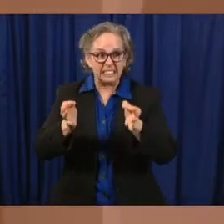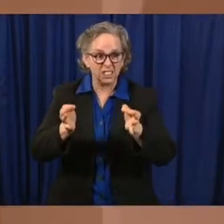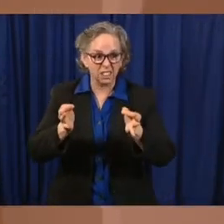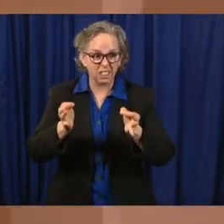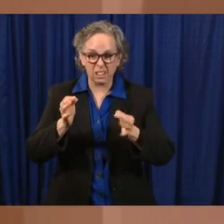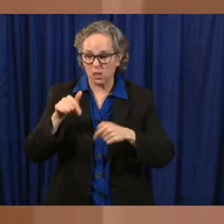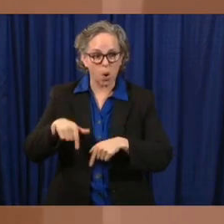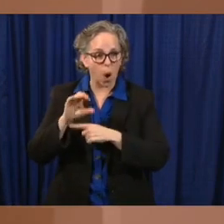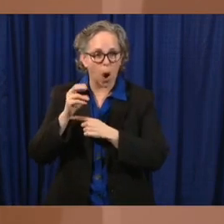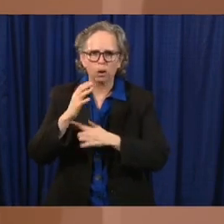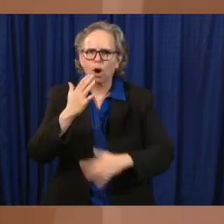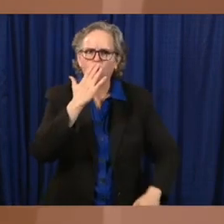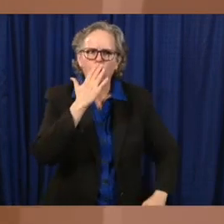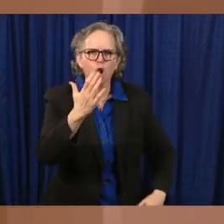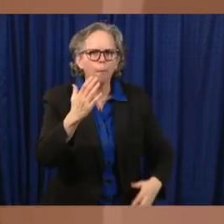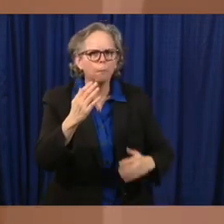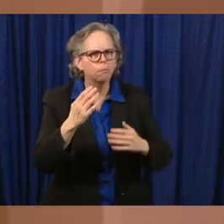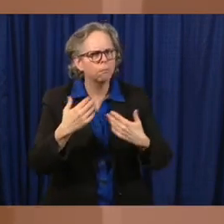been.